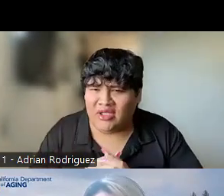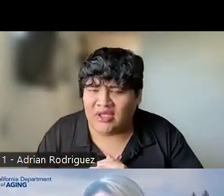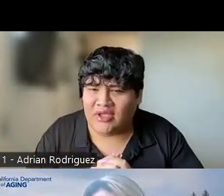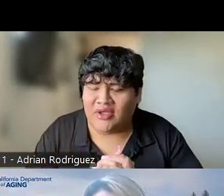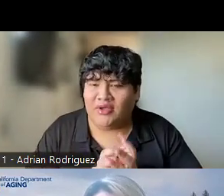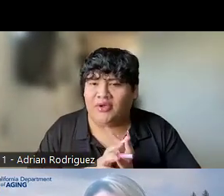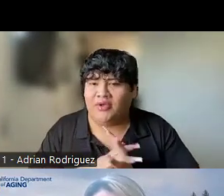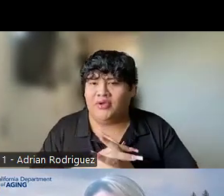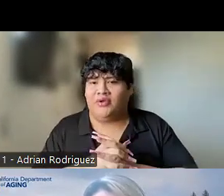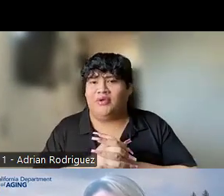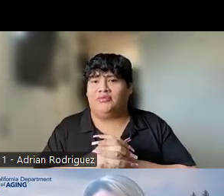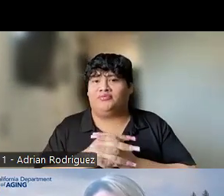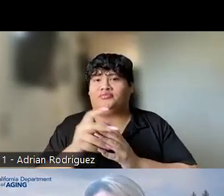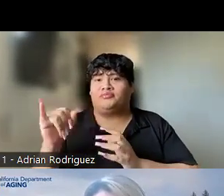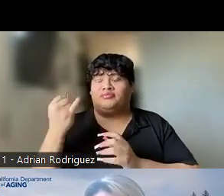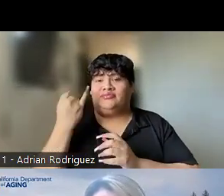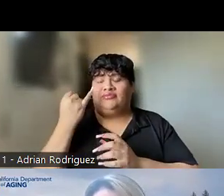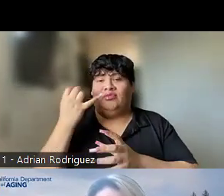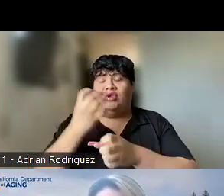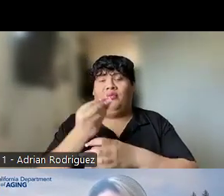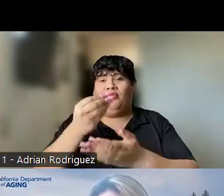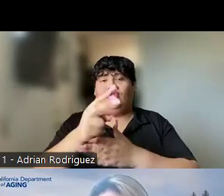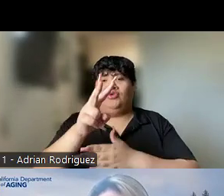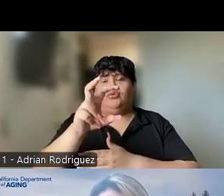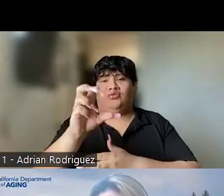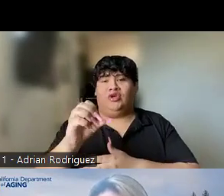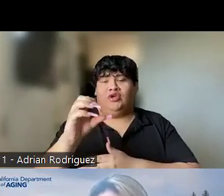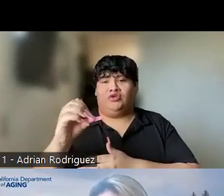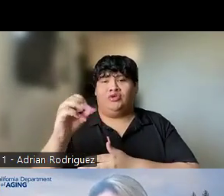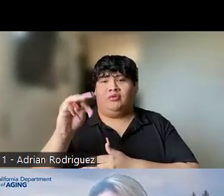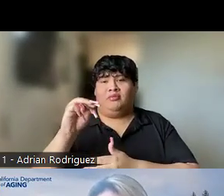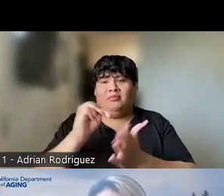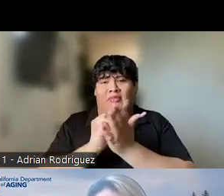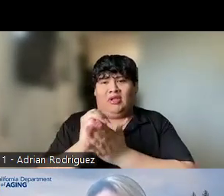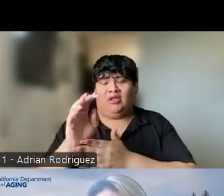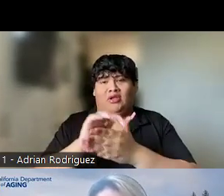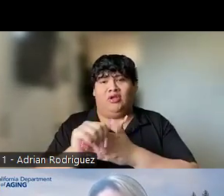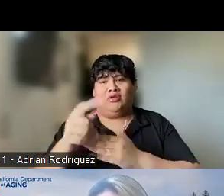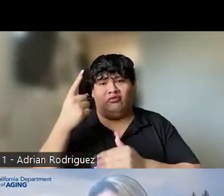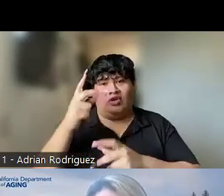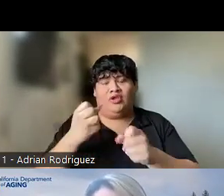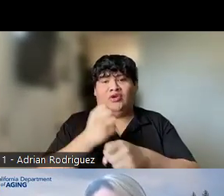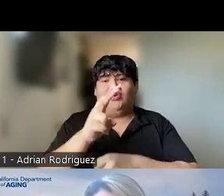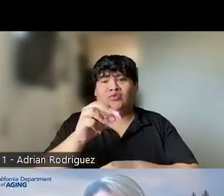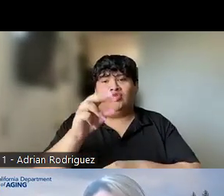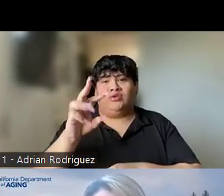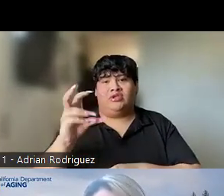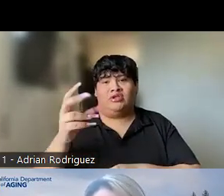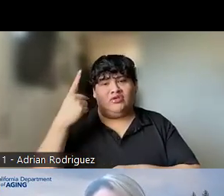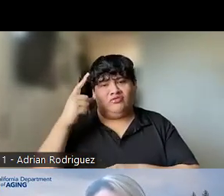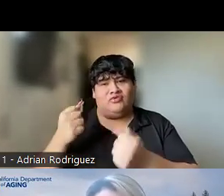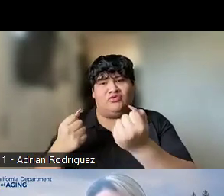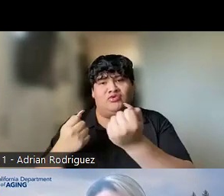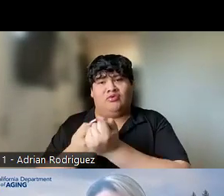awarded $233 million for fiscal year 2026 to support rural and frontier